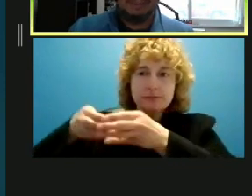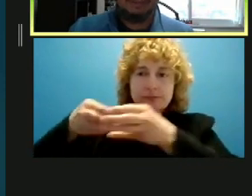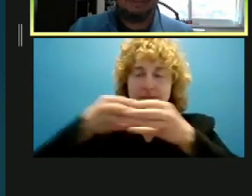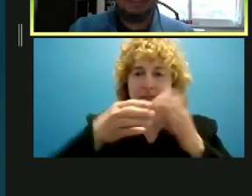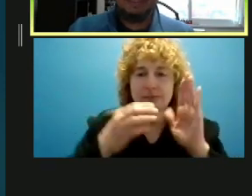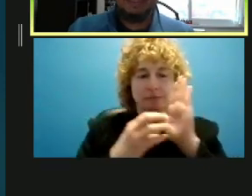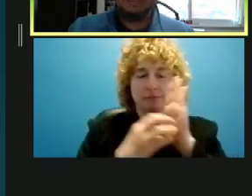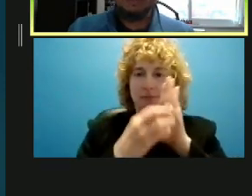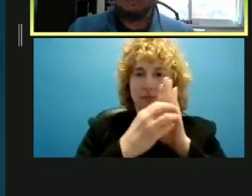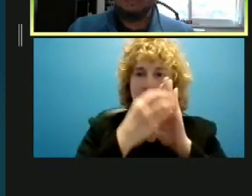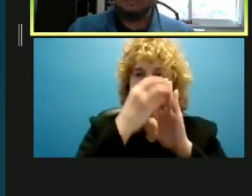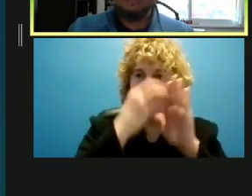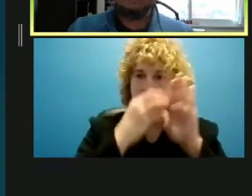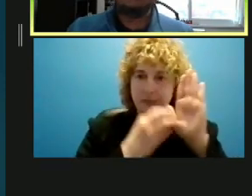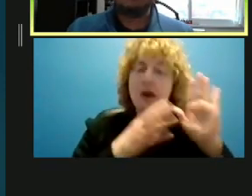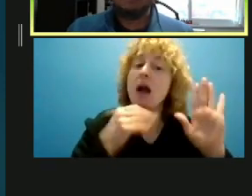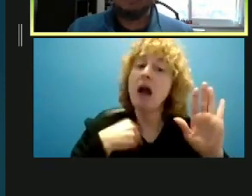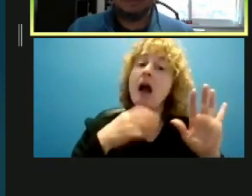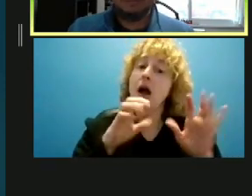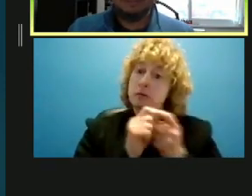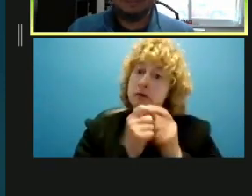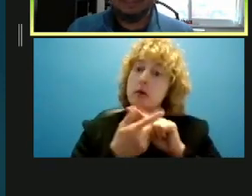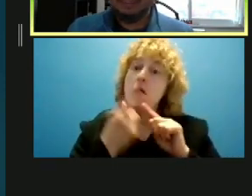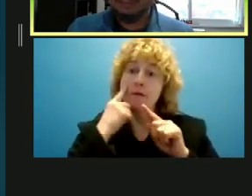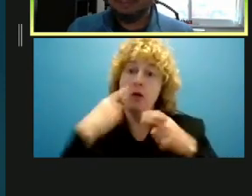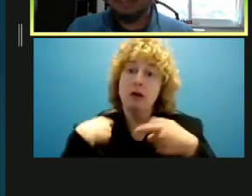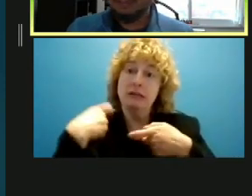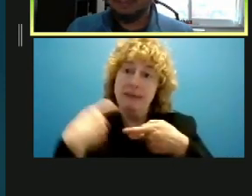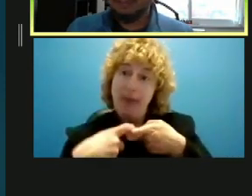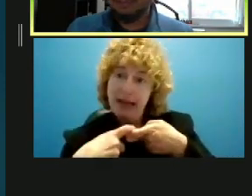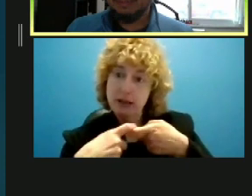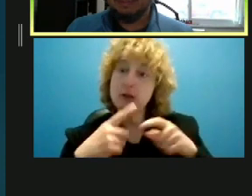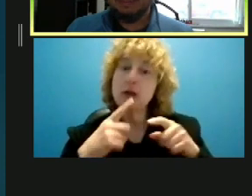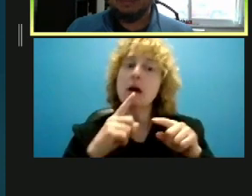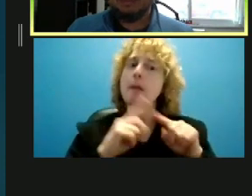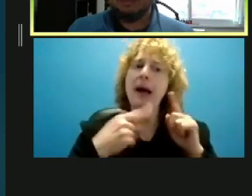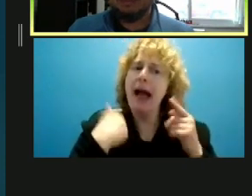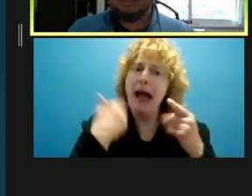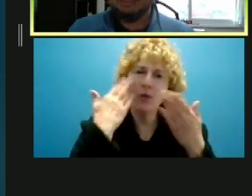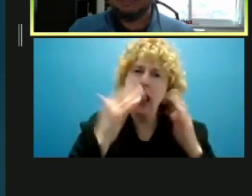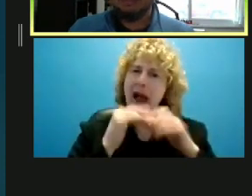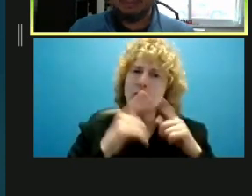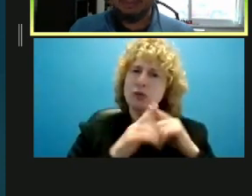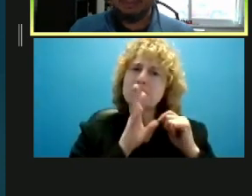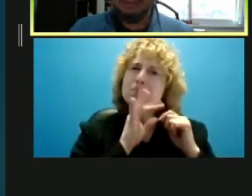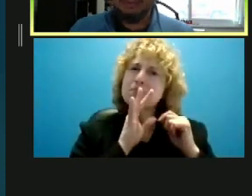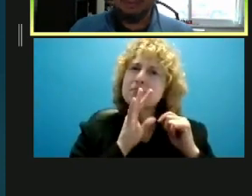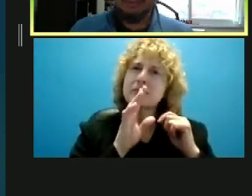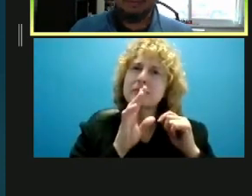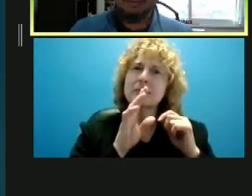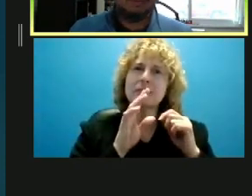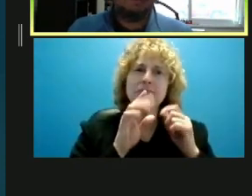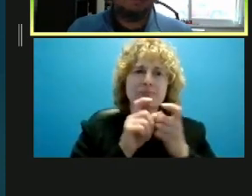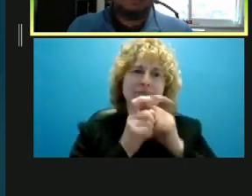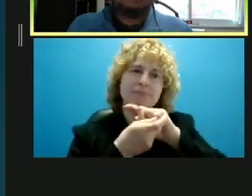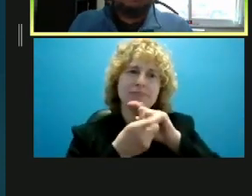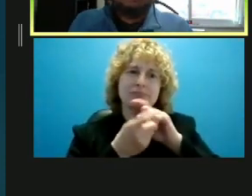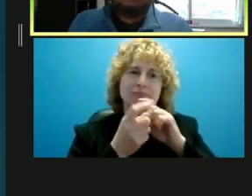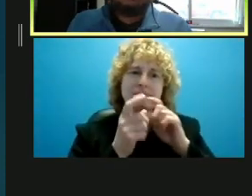the translation, that I don't know how to say redistricting in Spanish. Spanish, that's not the exact word. So